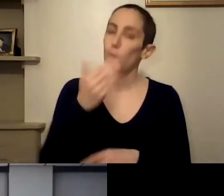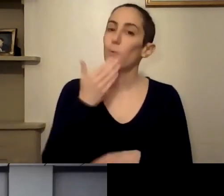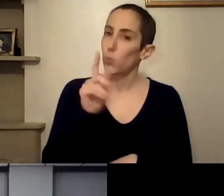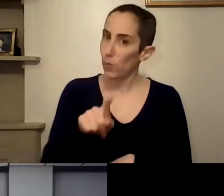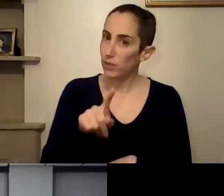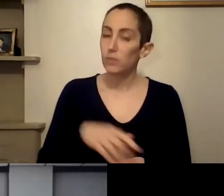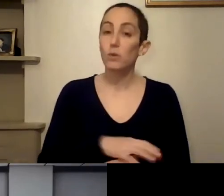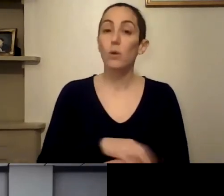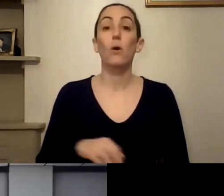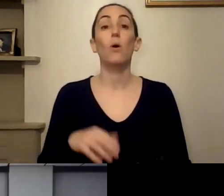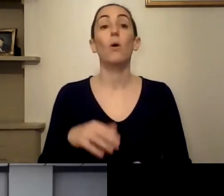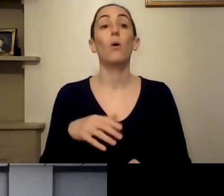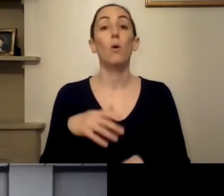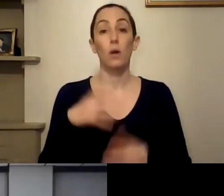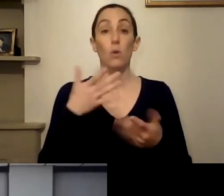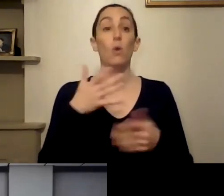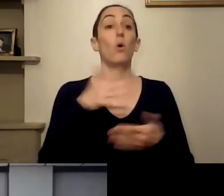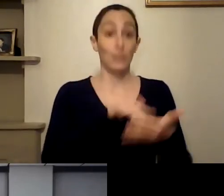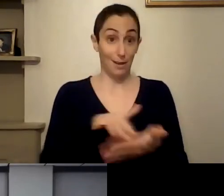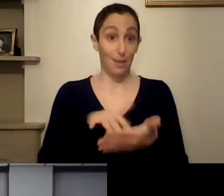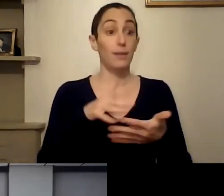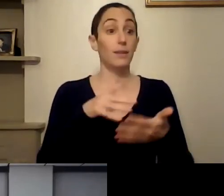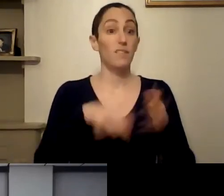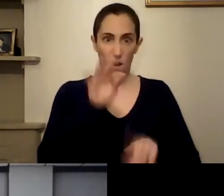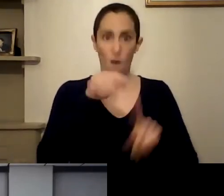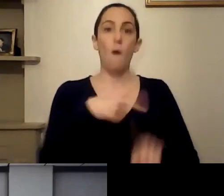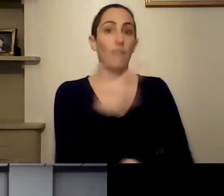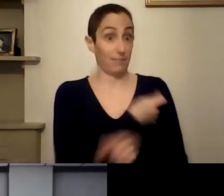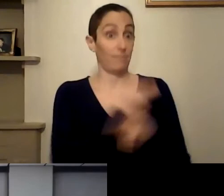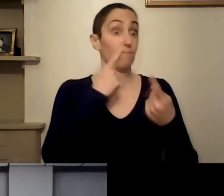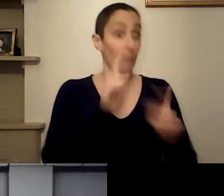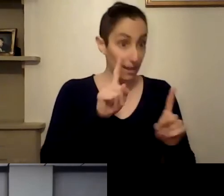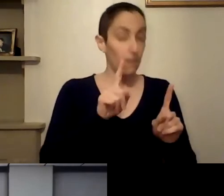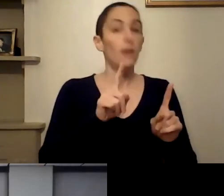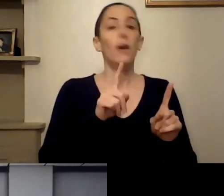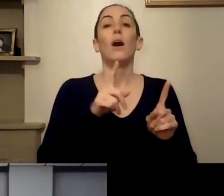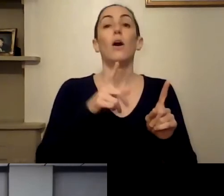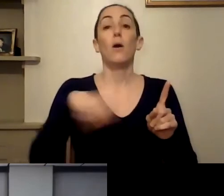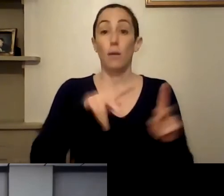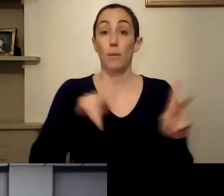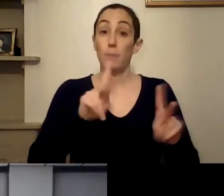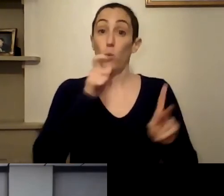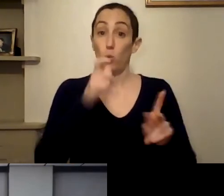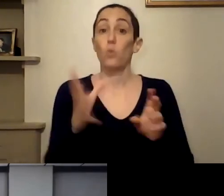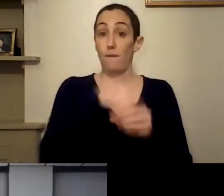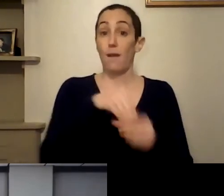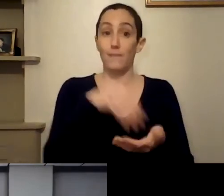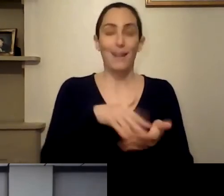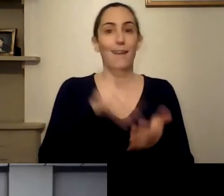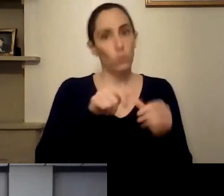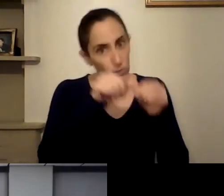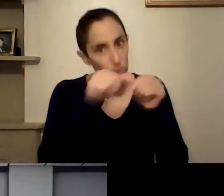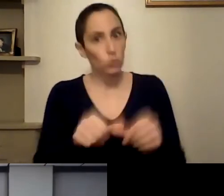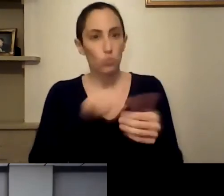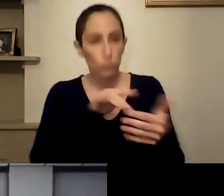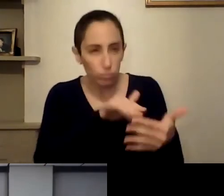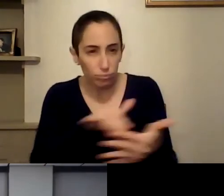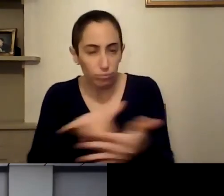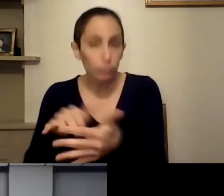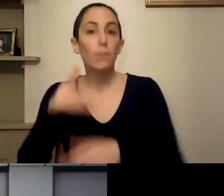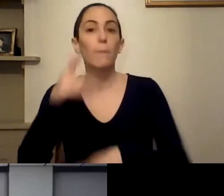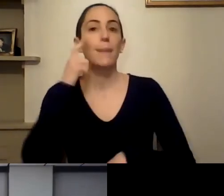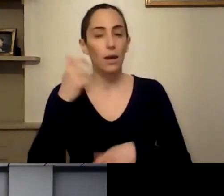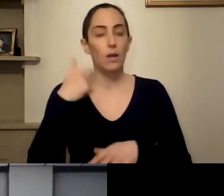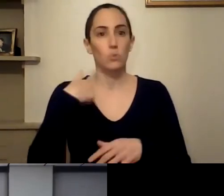participating in the studies stay in the studies for up to 2 years so that we can track how quickly their immunity wanes. The immunity will